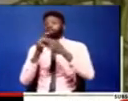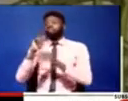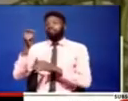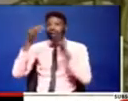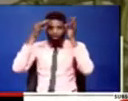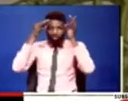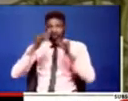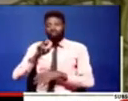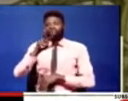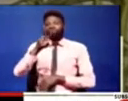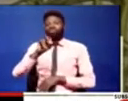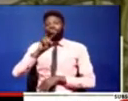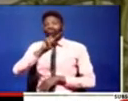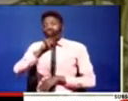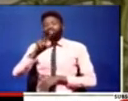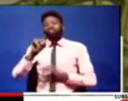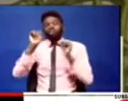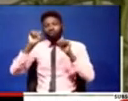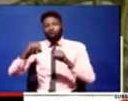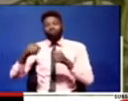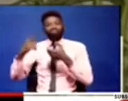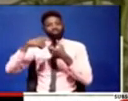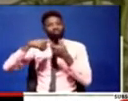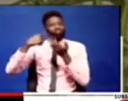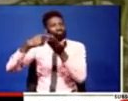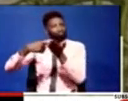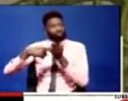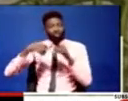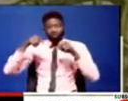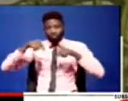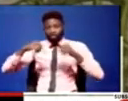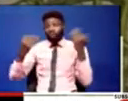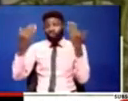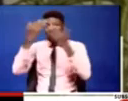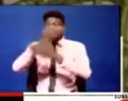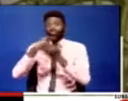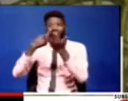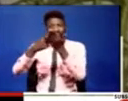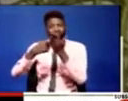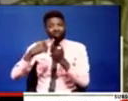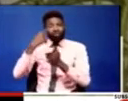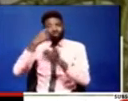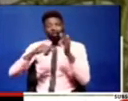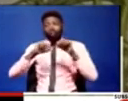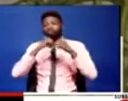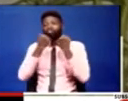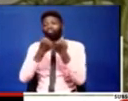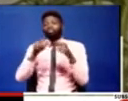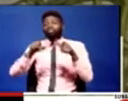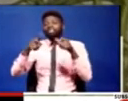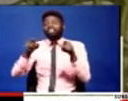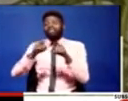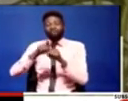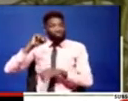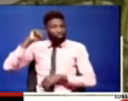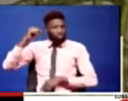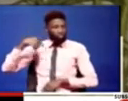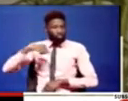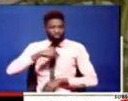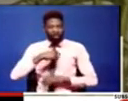you can join in this conversation. Our conversation tonight is on social media and politics. We're about 40 days towards the